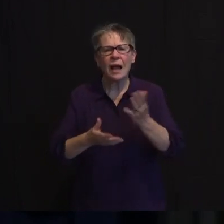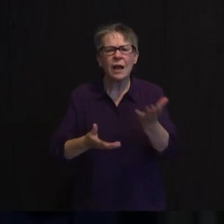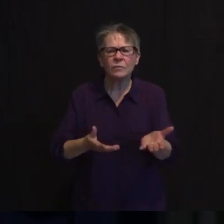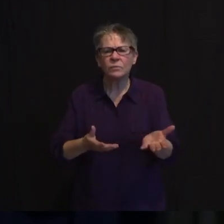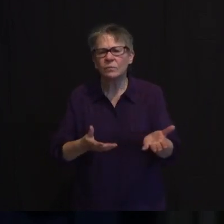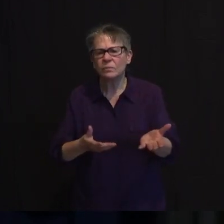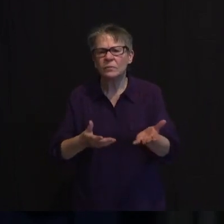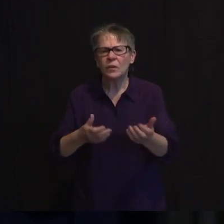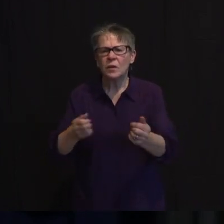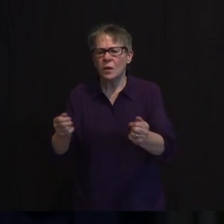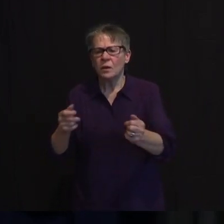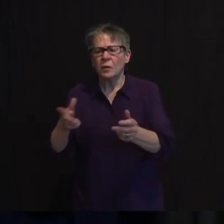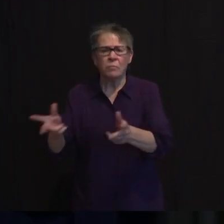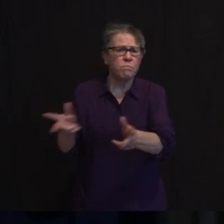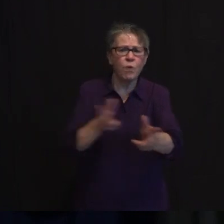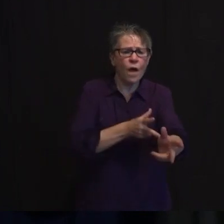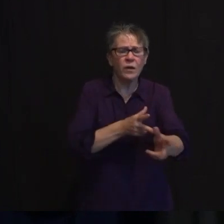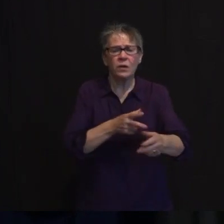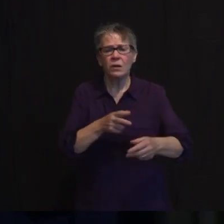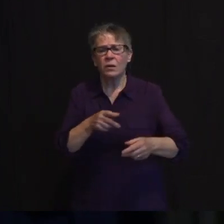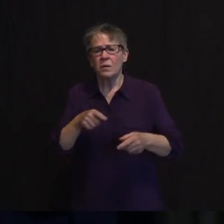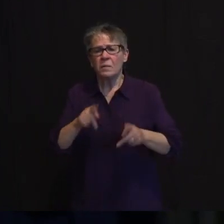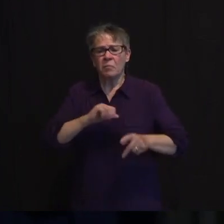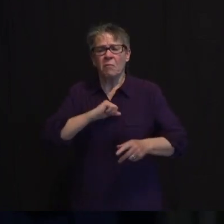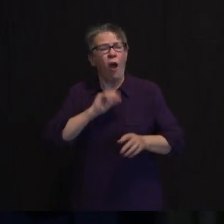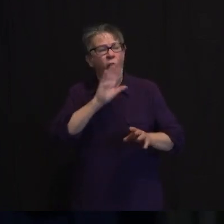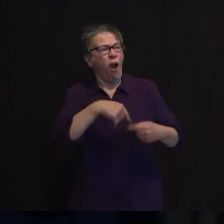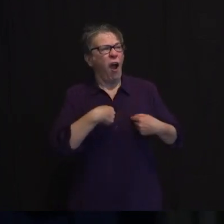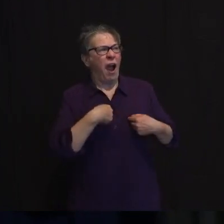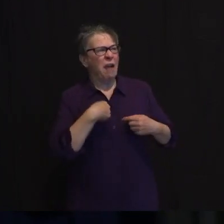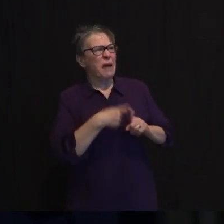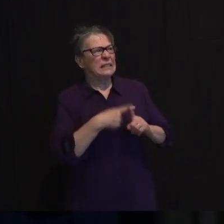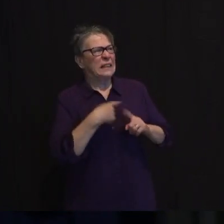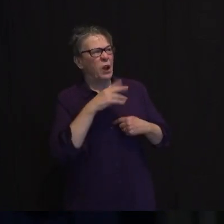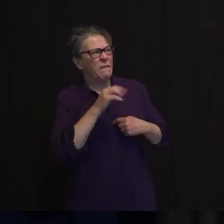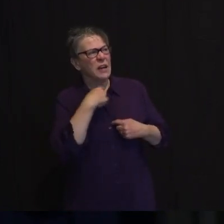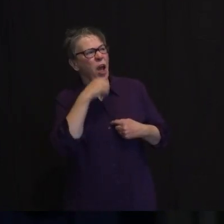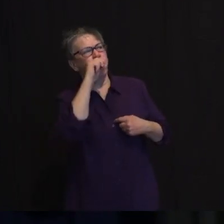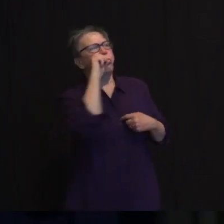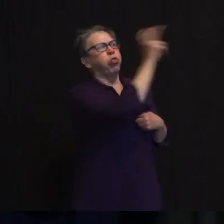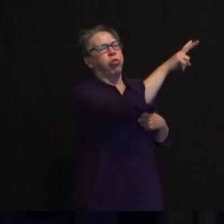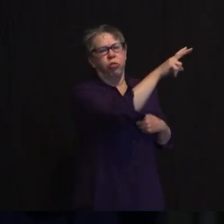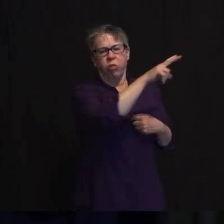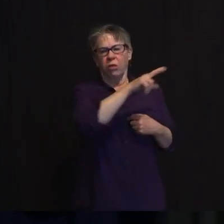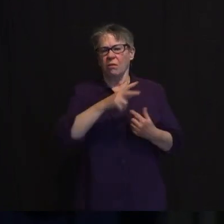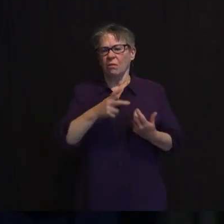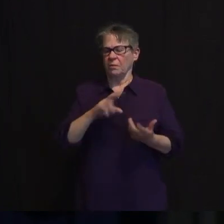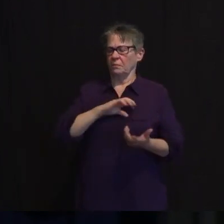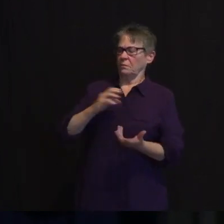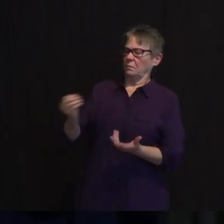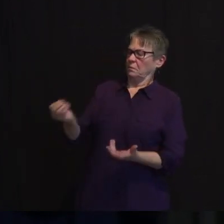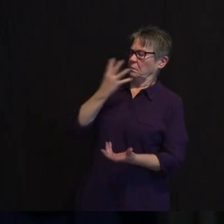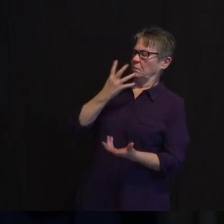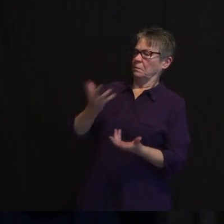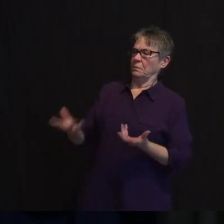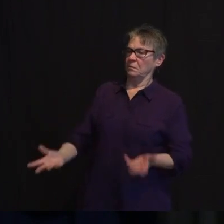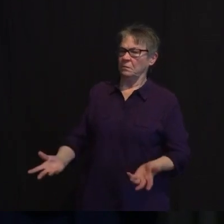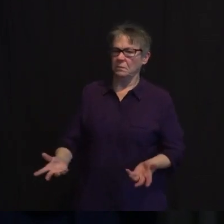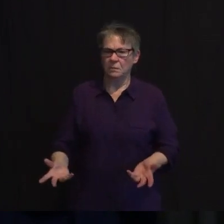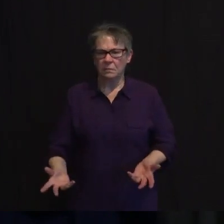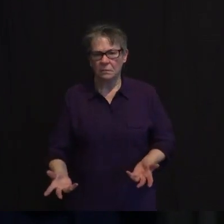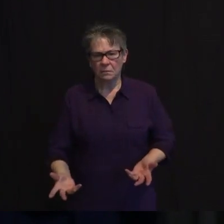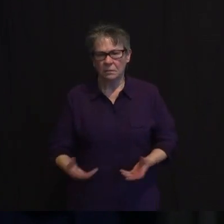Police Department issued 85 EO violations and closed 7 businesses over the weekend. A subject left her house